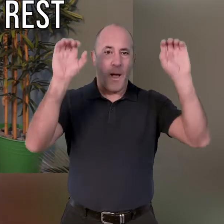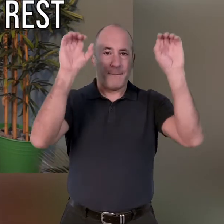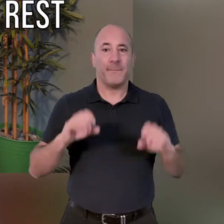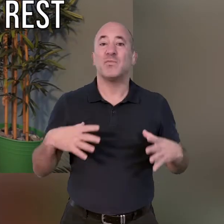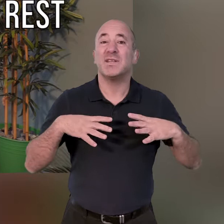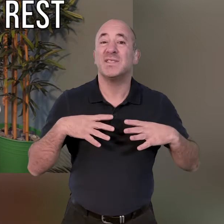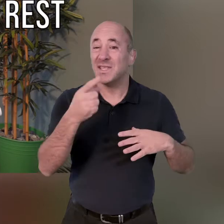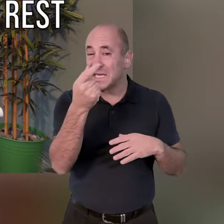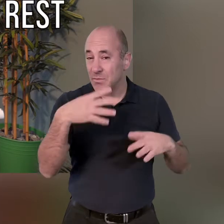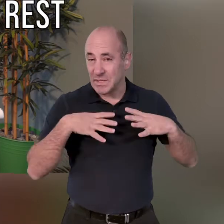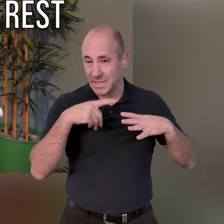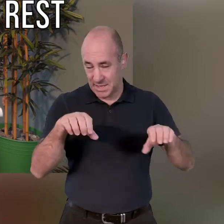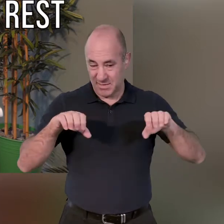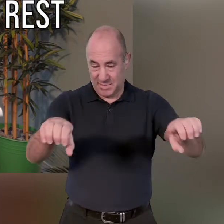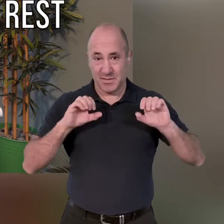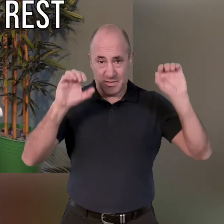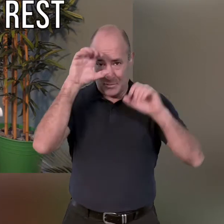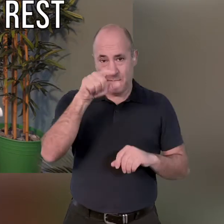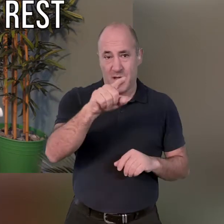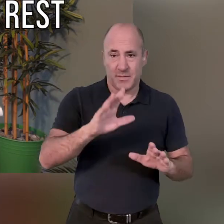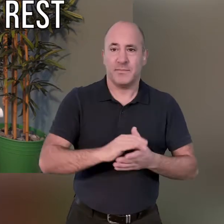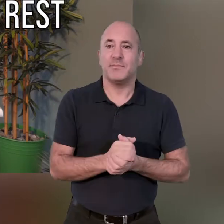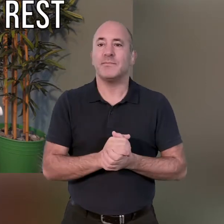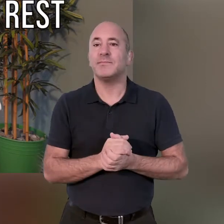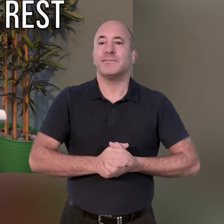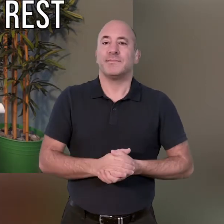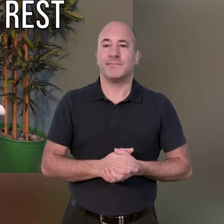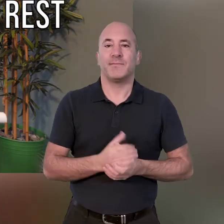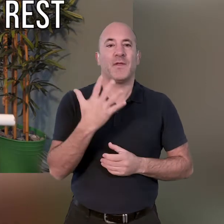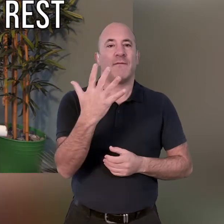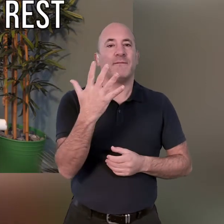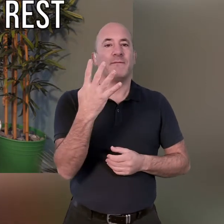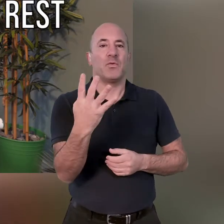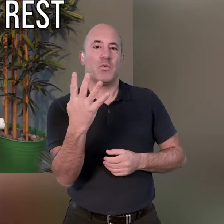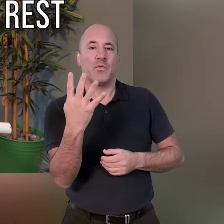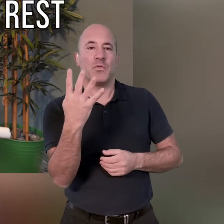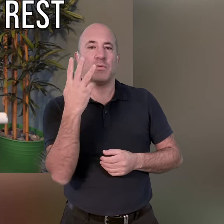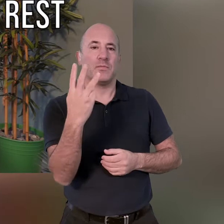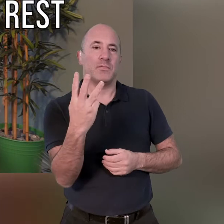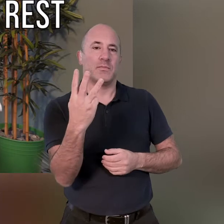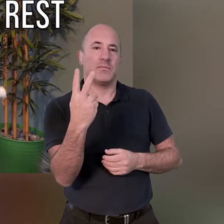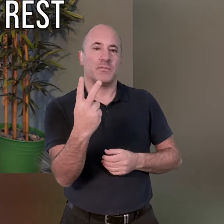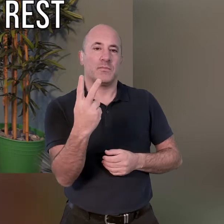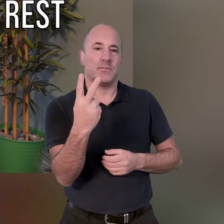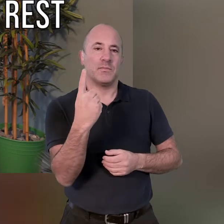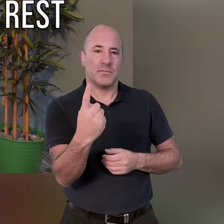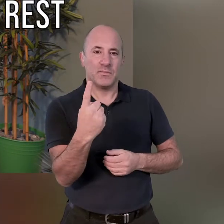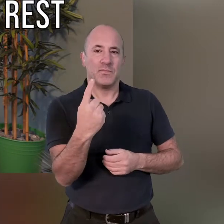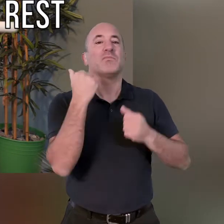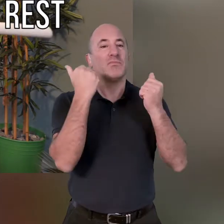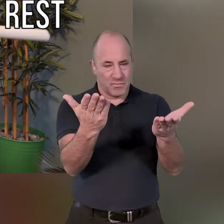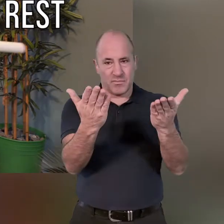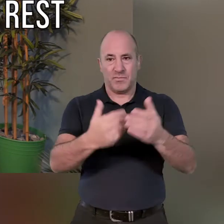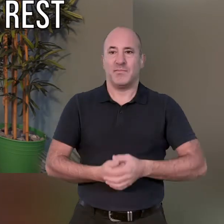head. Ready in 5, 4, 3, 2,